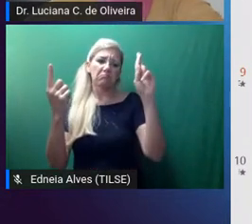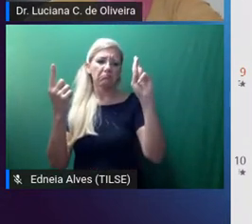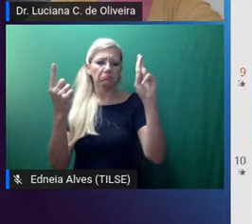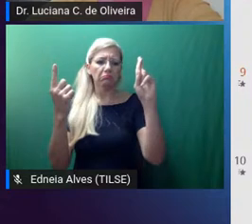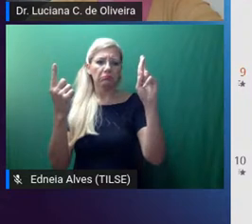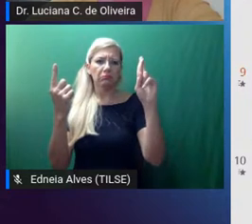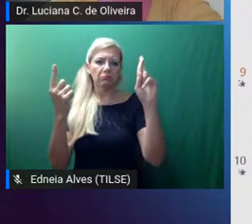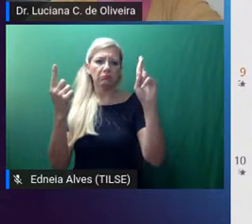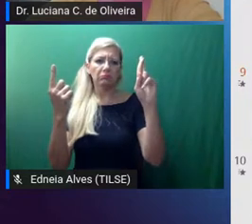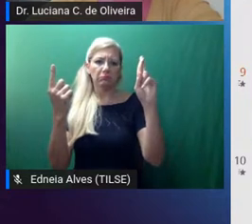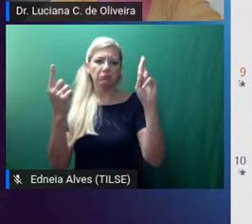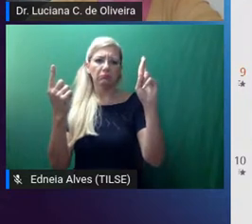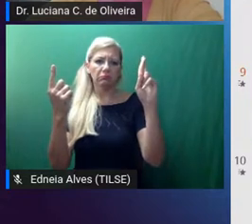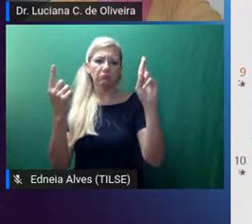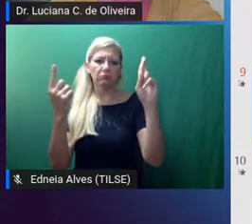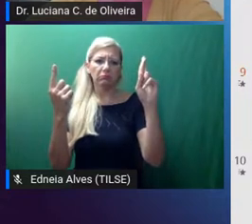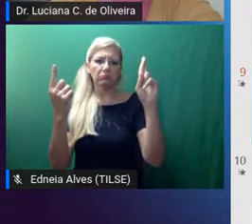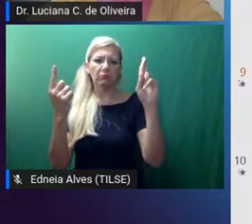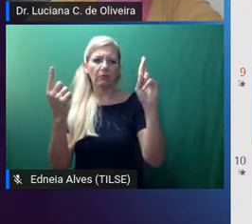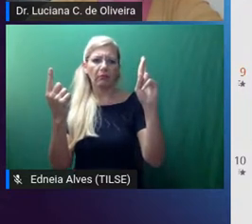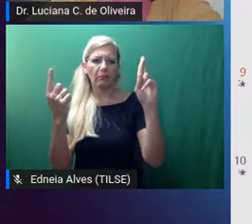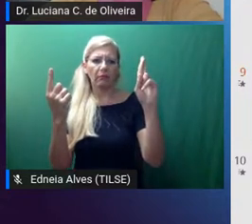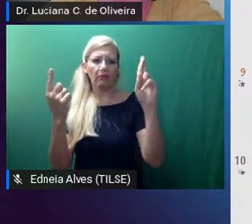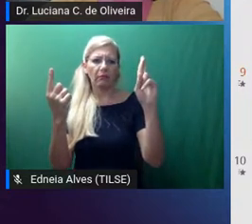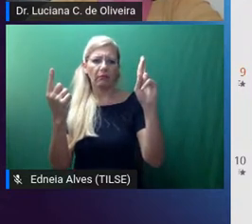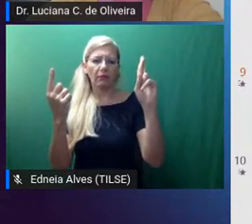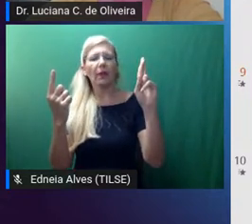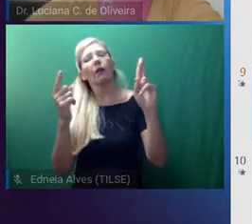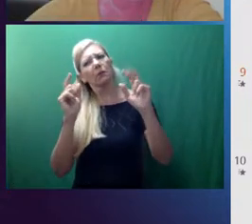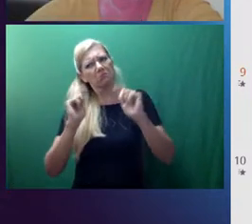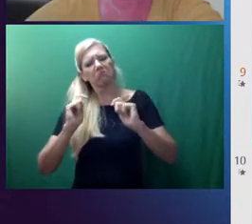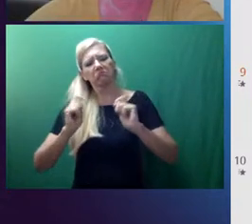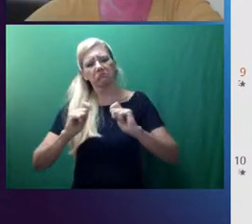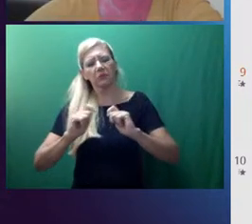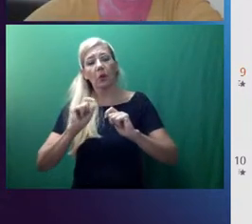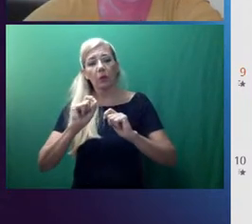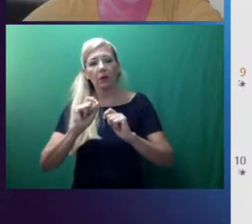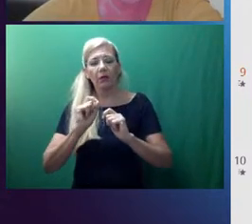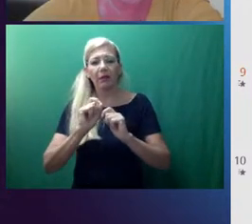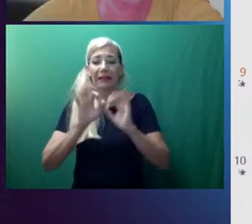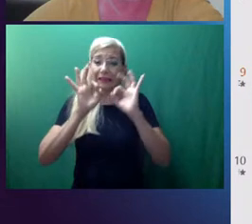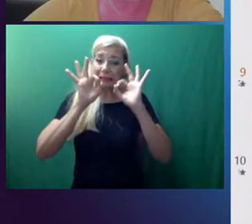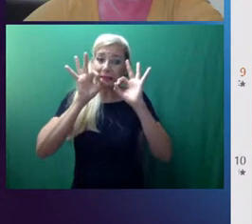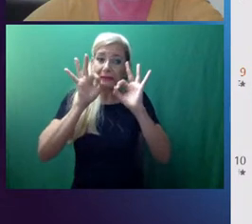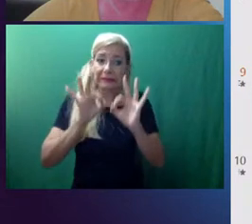So that's exactly what I was trying to get at. Okay.